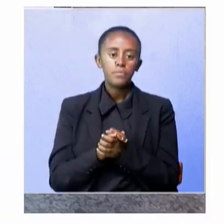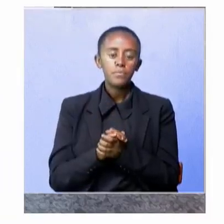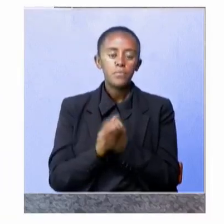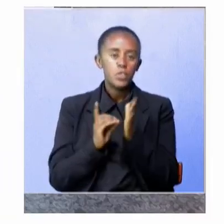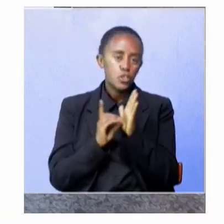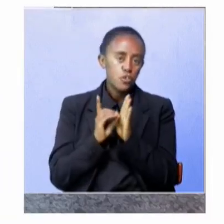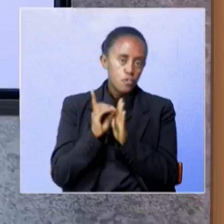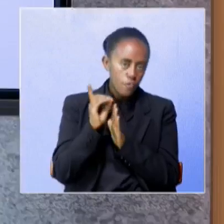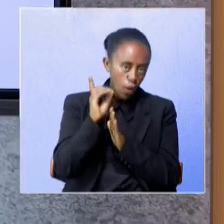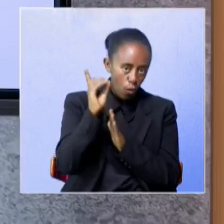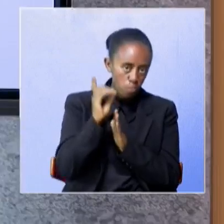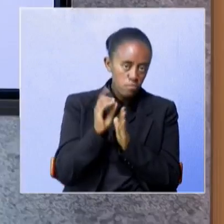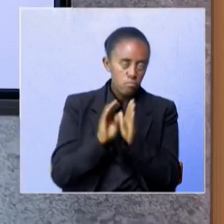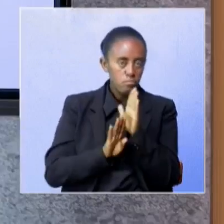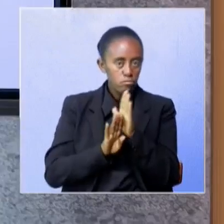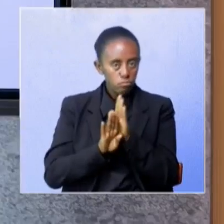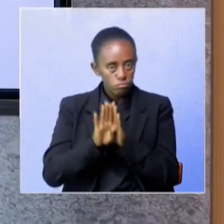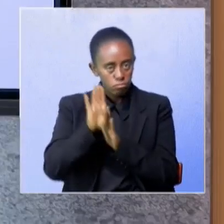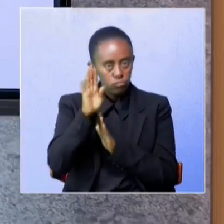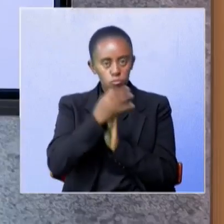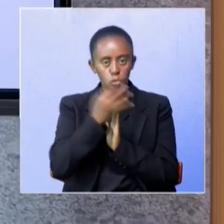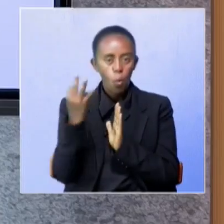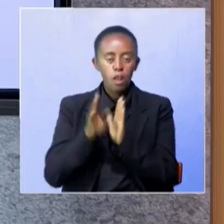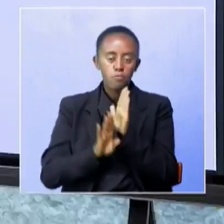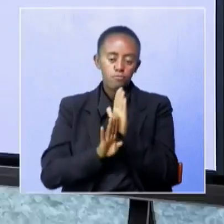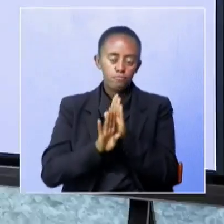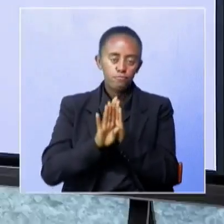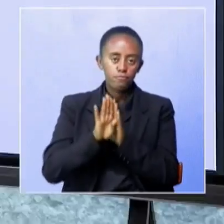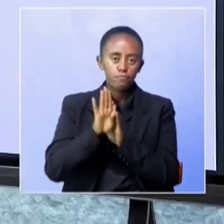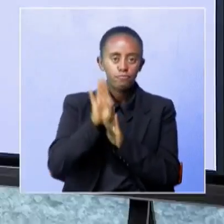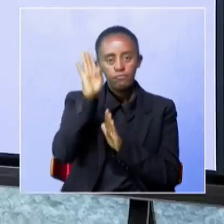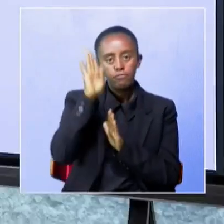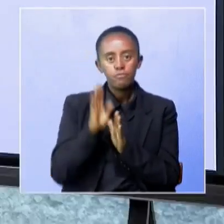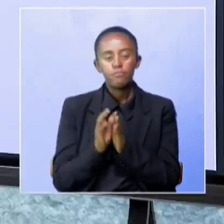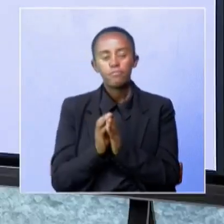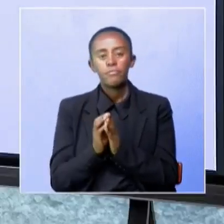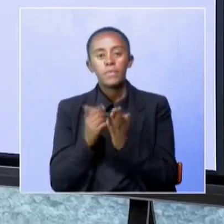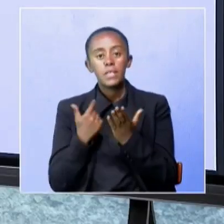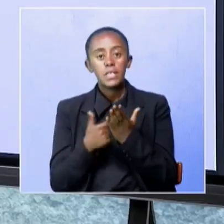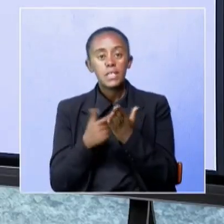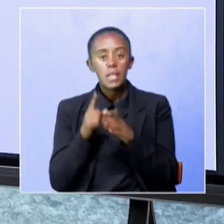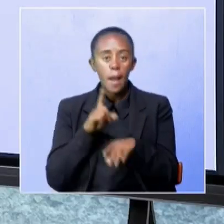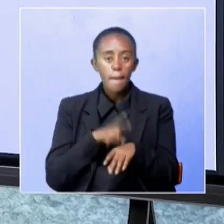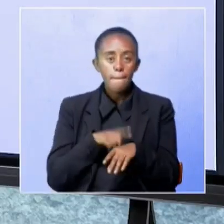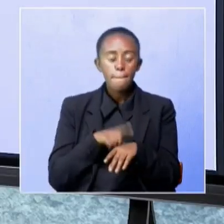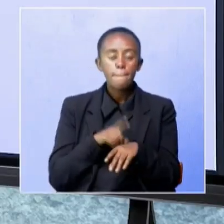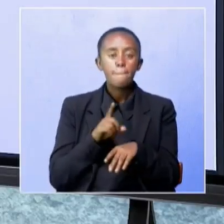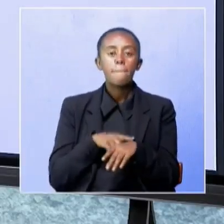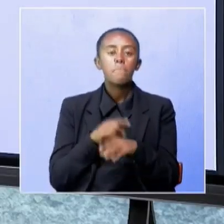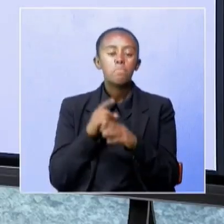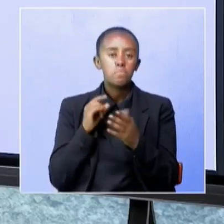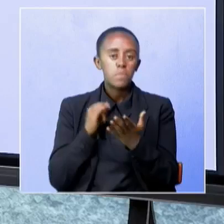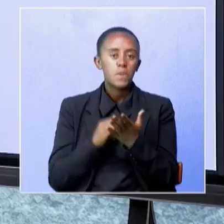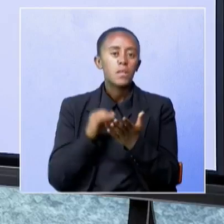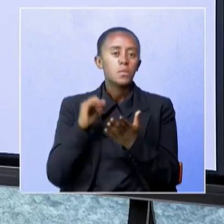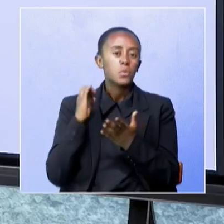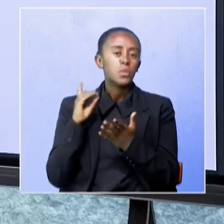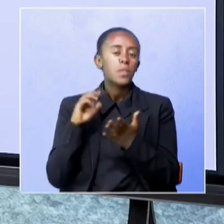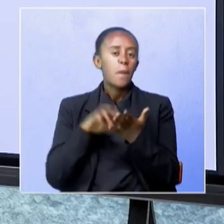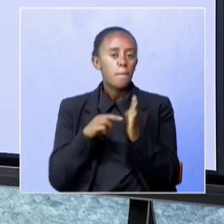developed. Fully or well developed, okay? So this time it could mean